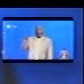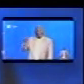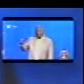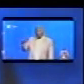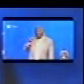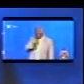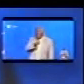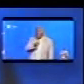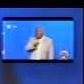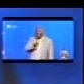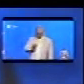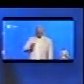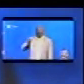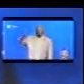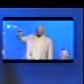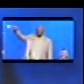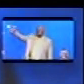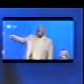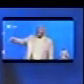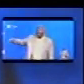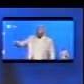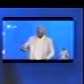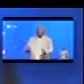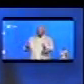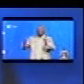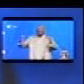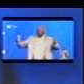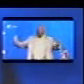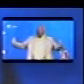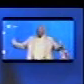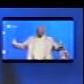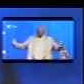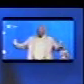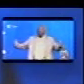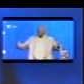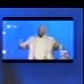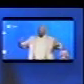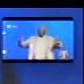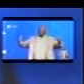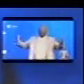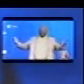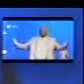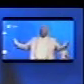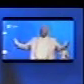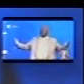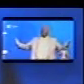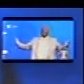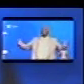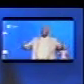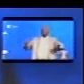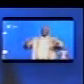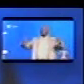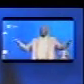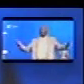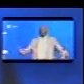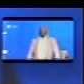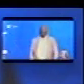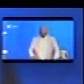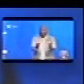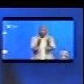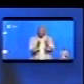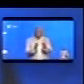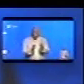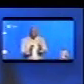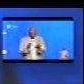and then those men, the Sodomites, him, they came because to the house of the press, Lord, because the of the crowd, because of